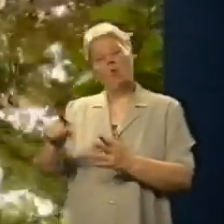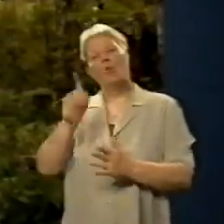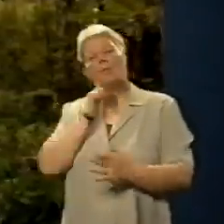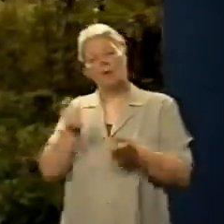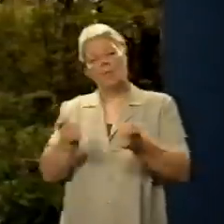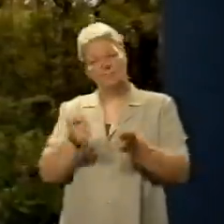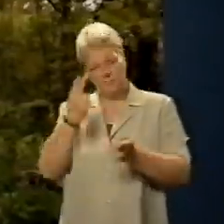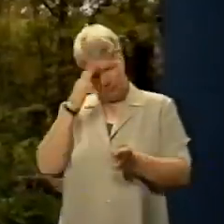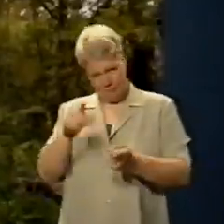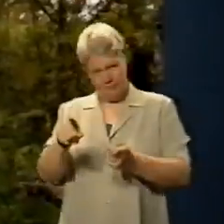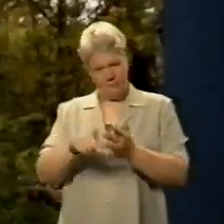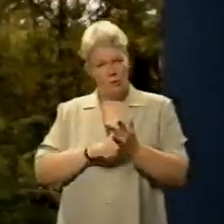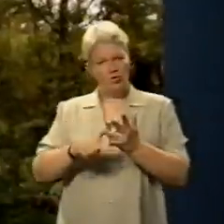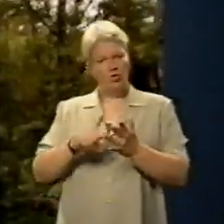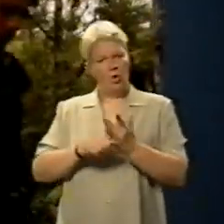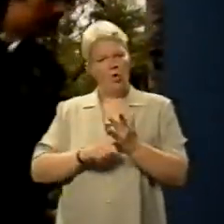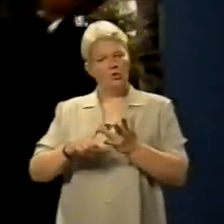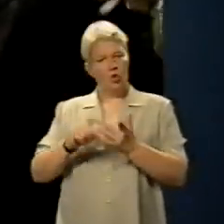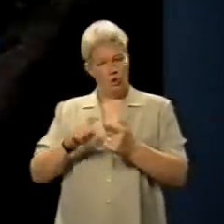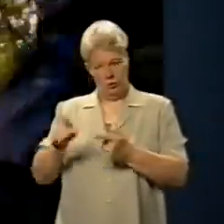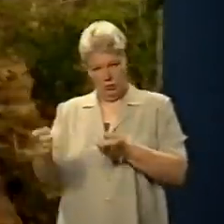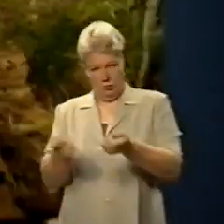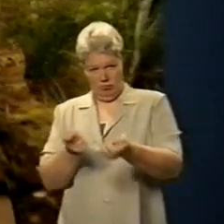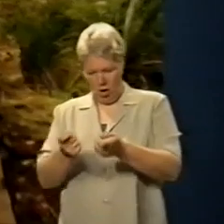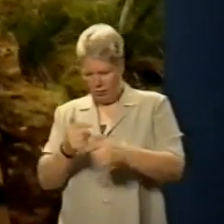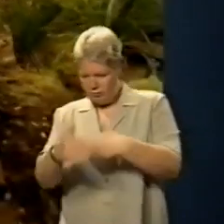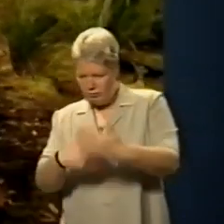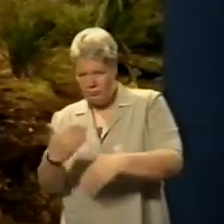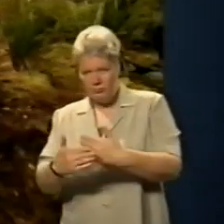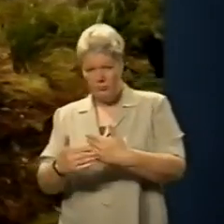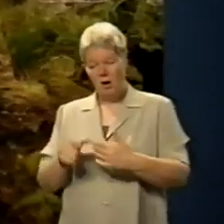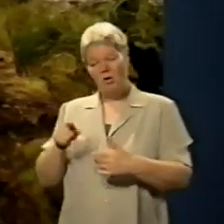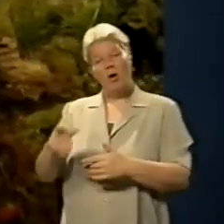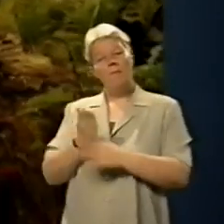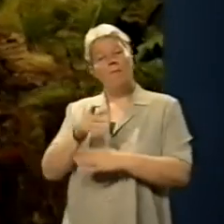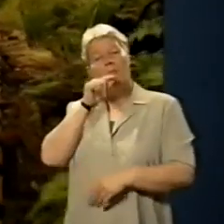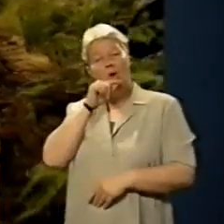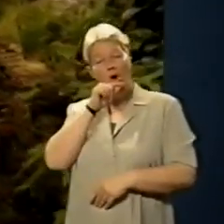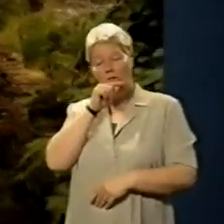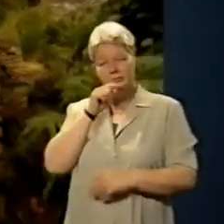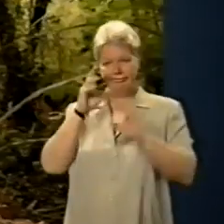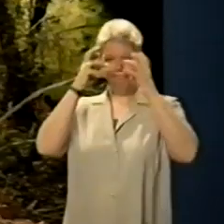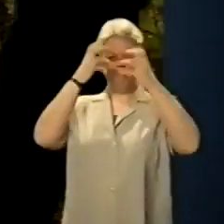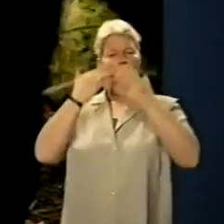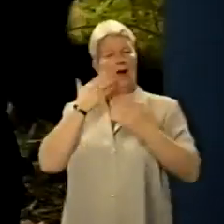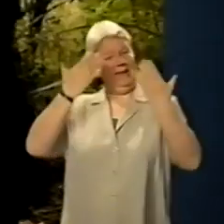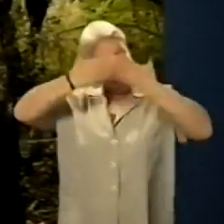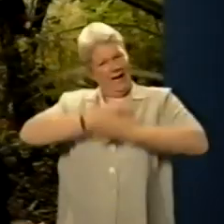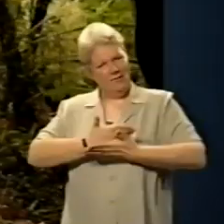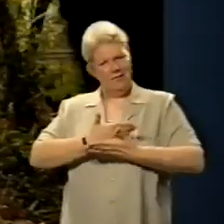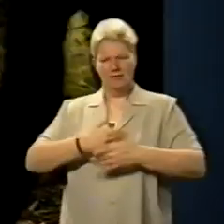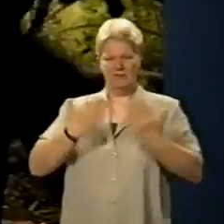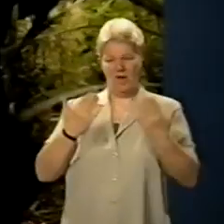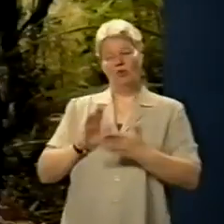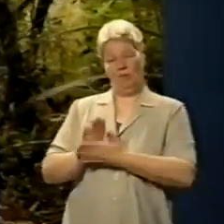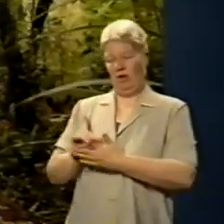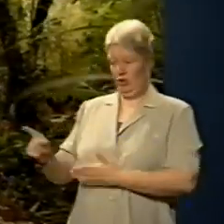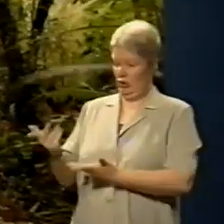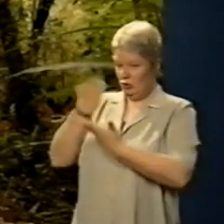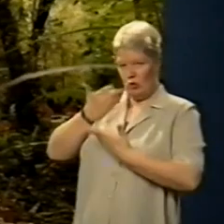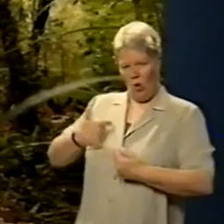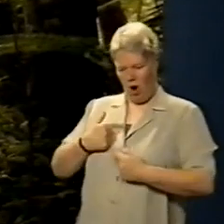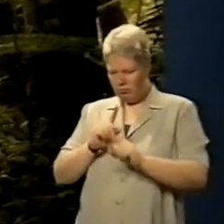conservation programme on the island. As the kakapo don't wake up until it's dark, there's time for her to show us some of the homegrown technology being